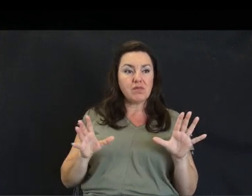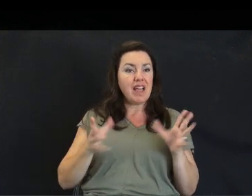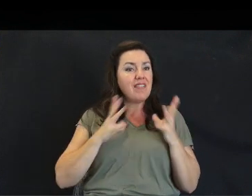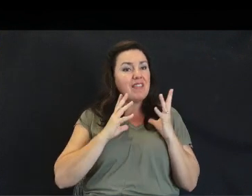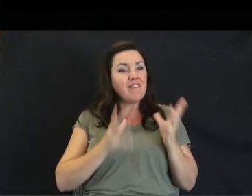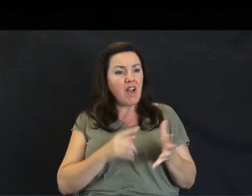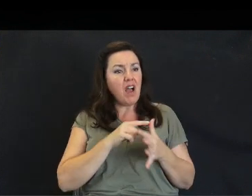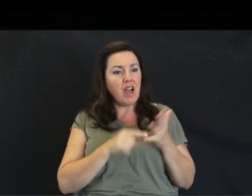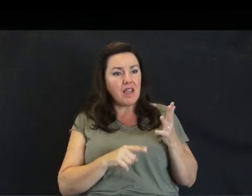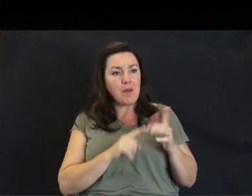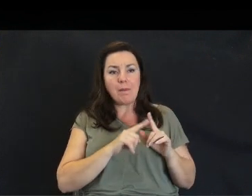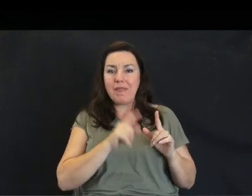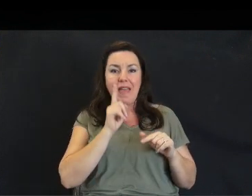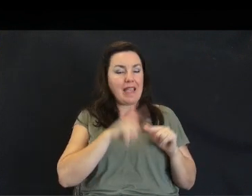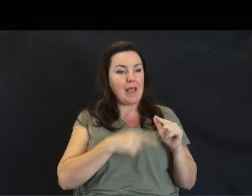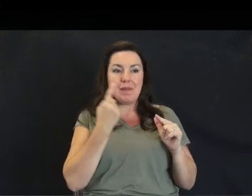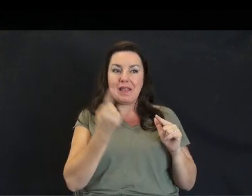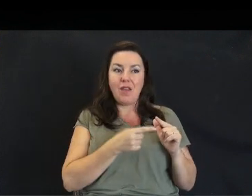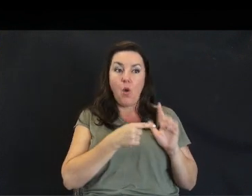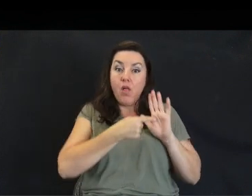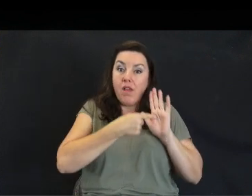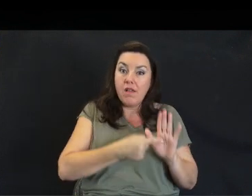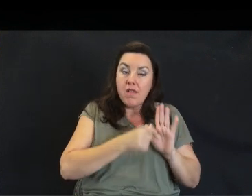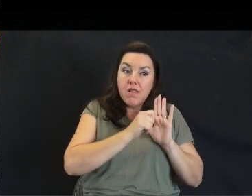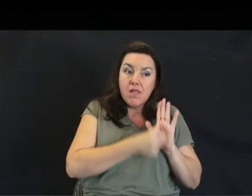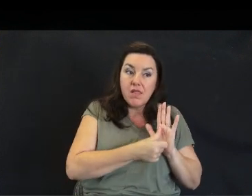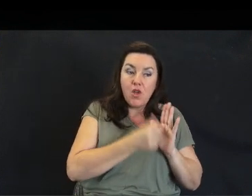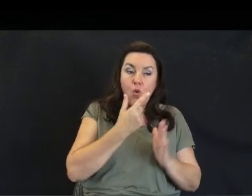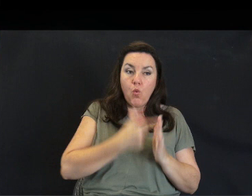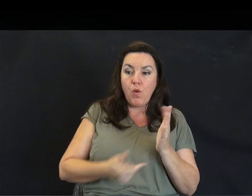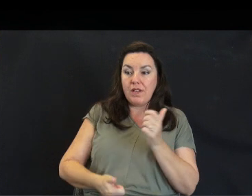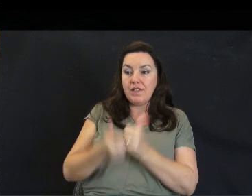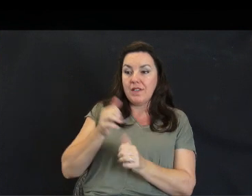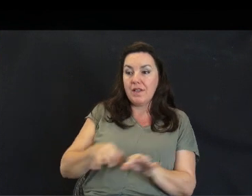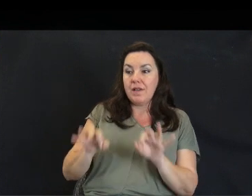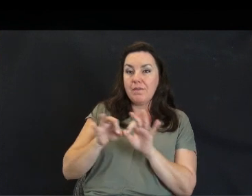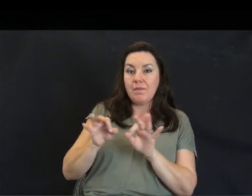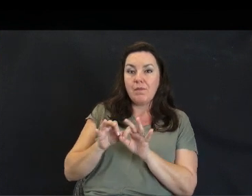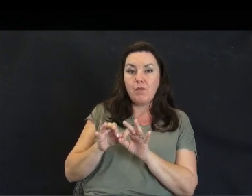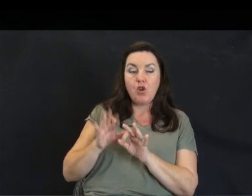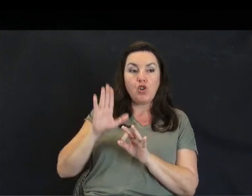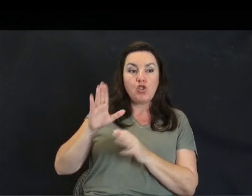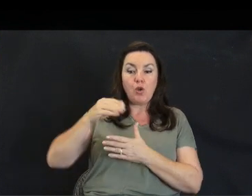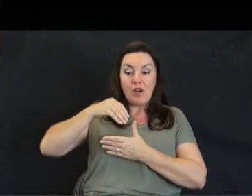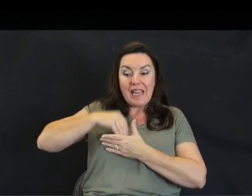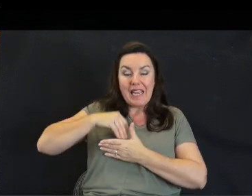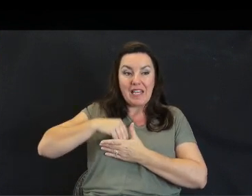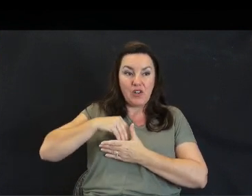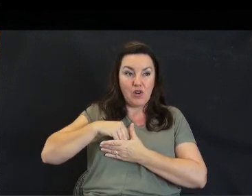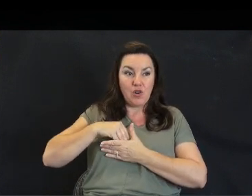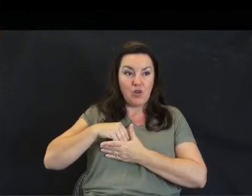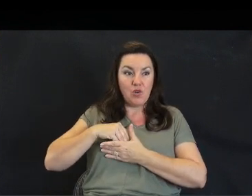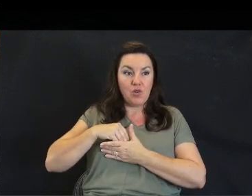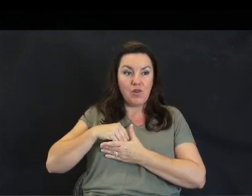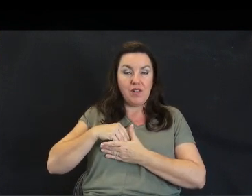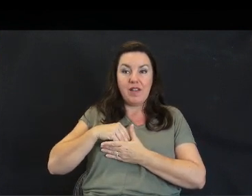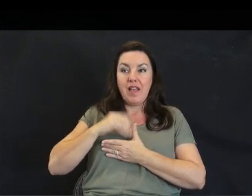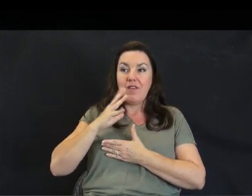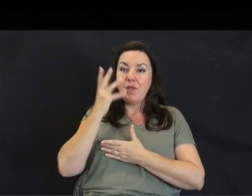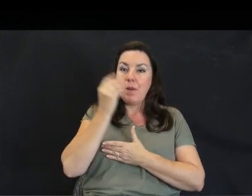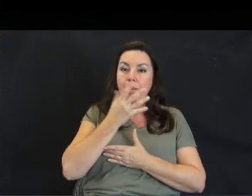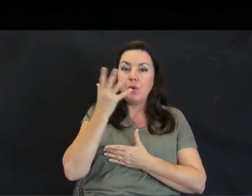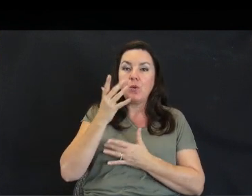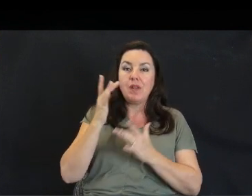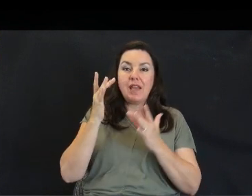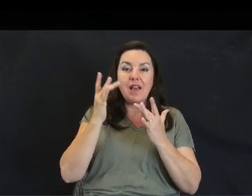wrong With those things But that cannot be your emphasis What should be your emphasis Is this Rather it should be that Of your inner self The unfading beauty Of